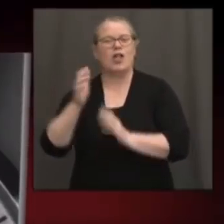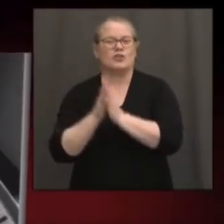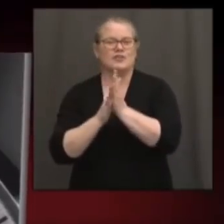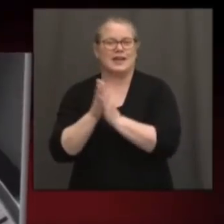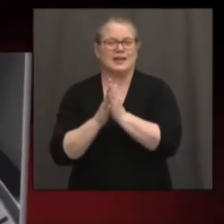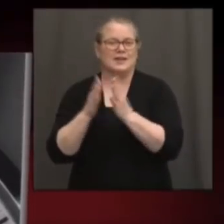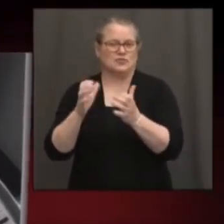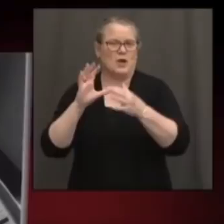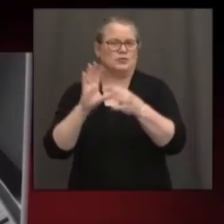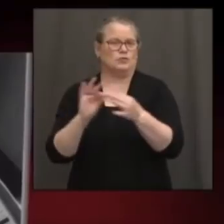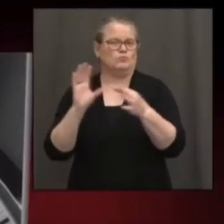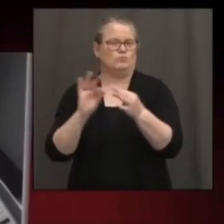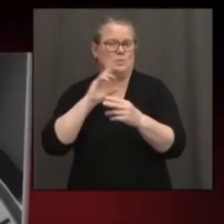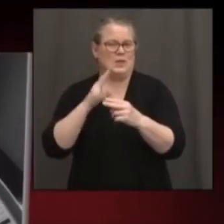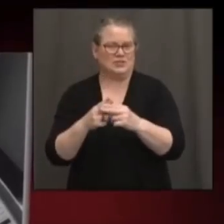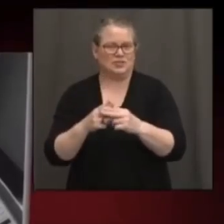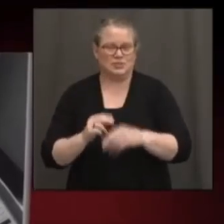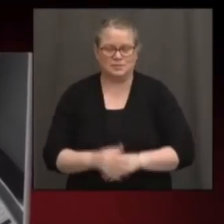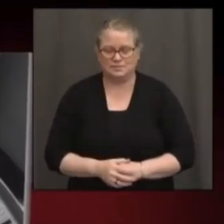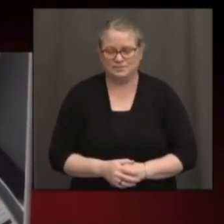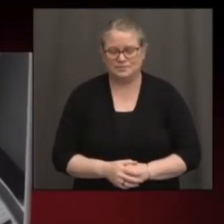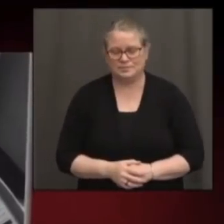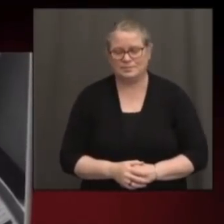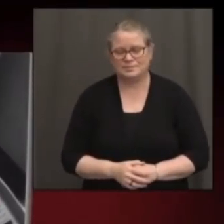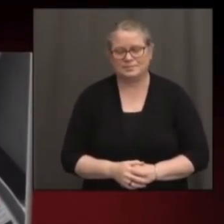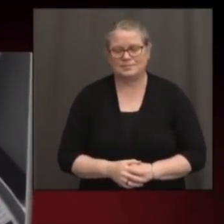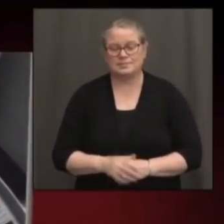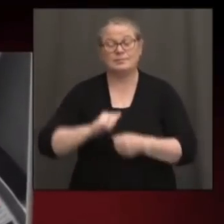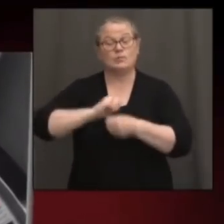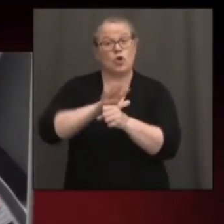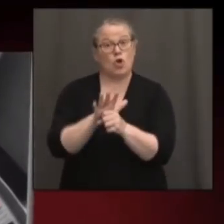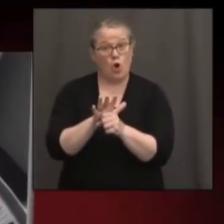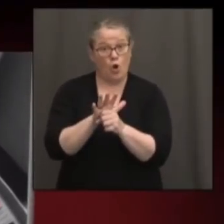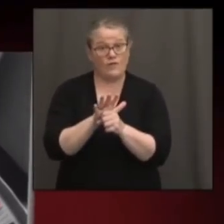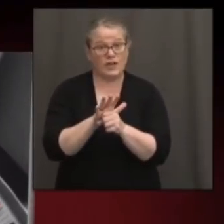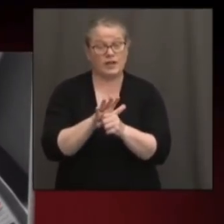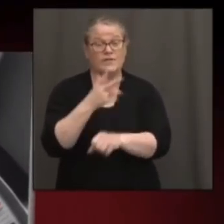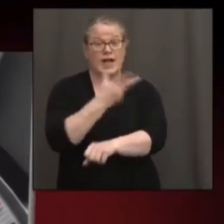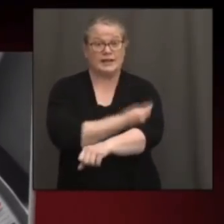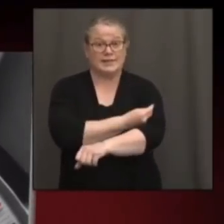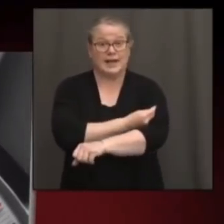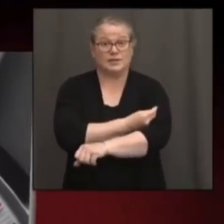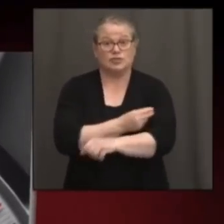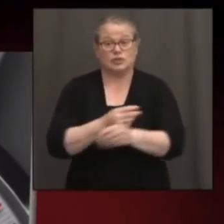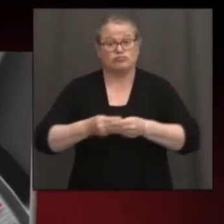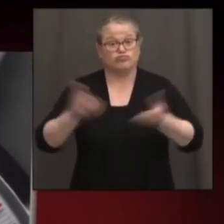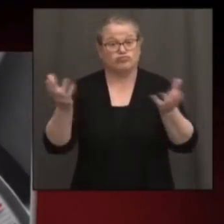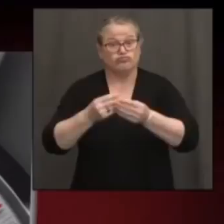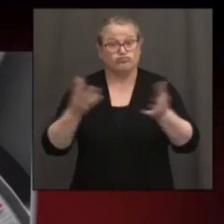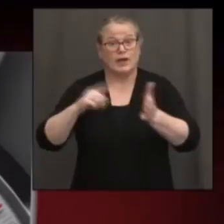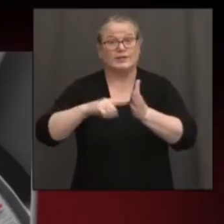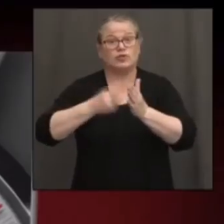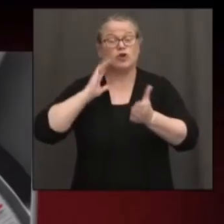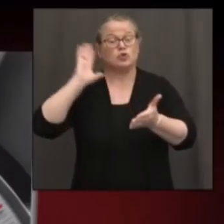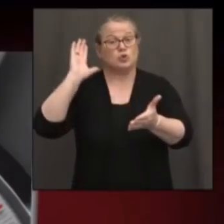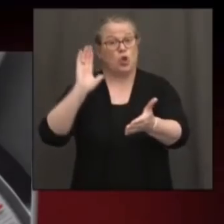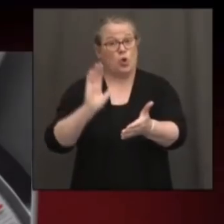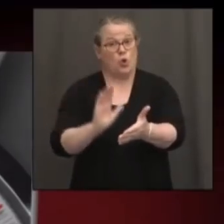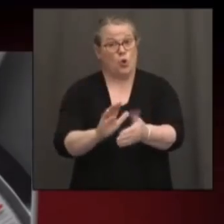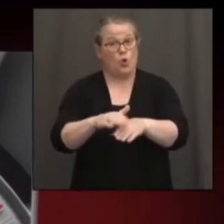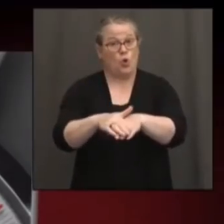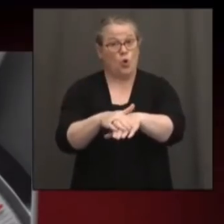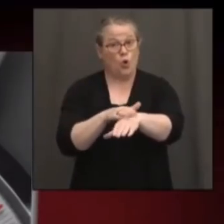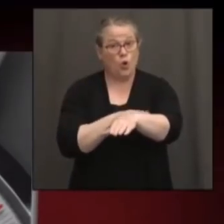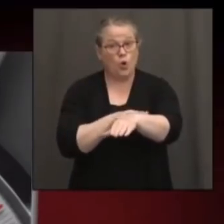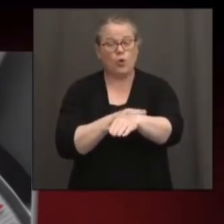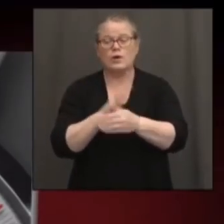The COVID vaccination rollout has begun to slow down. Some states are now offering incentives for people to roll up